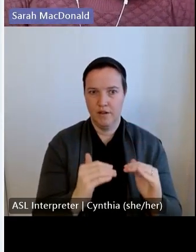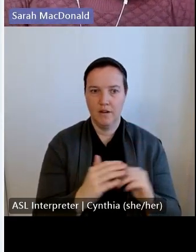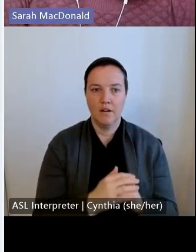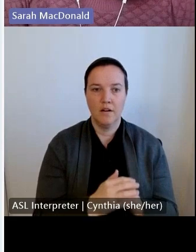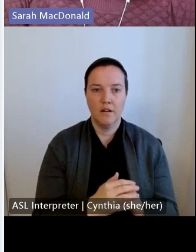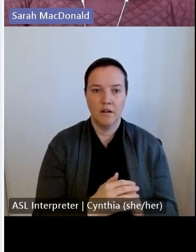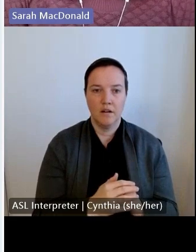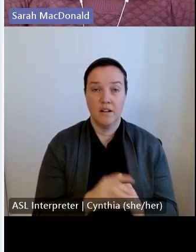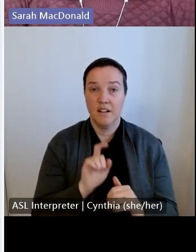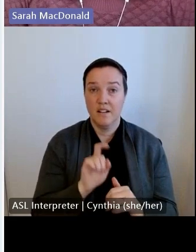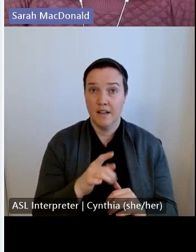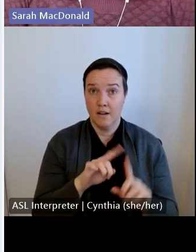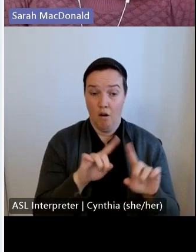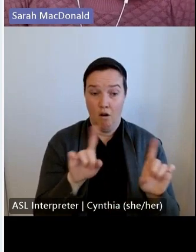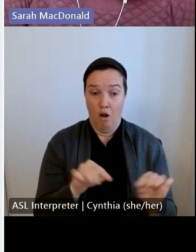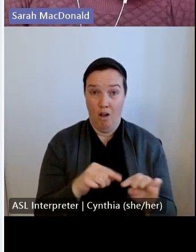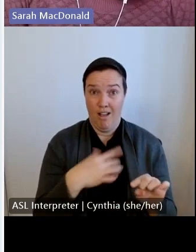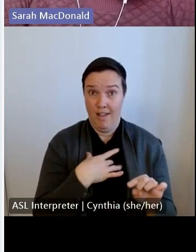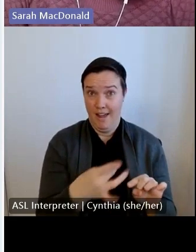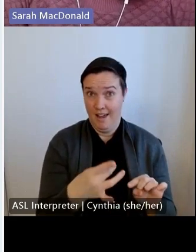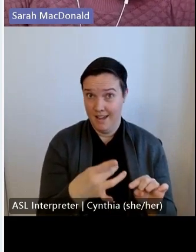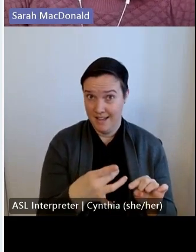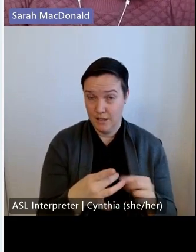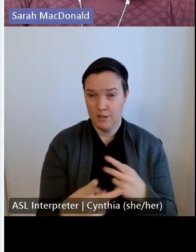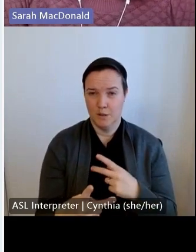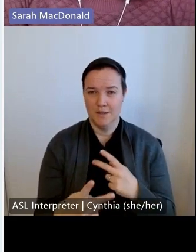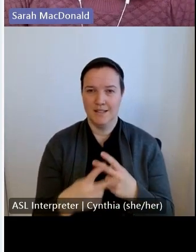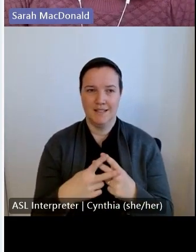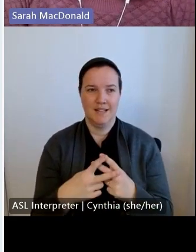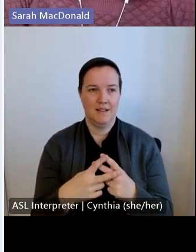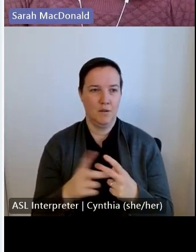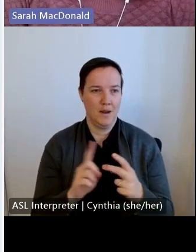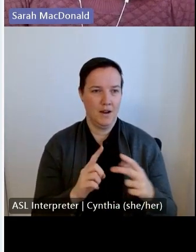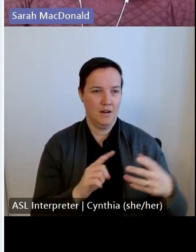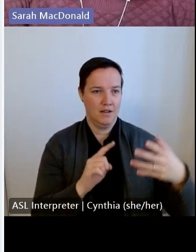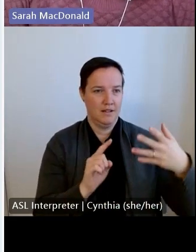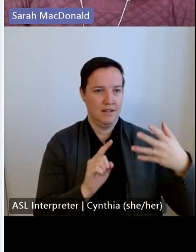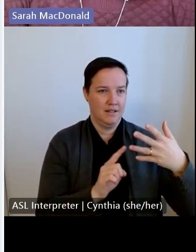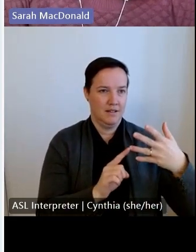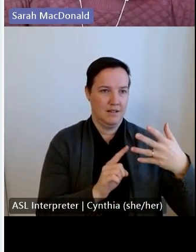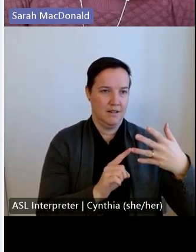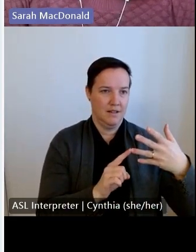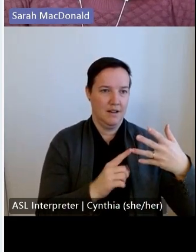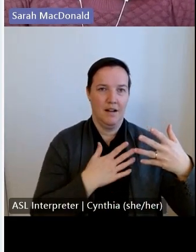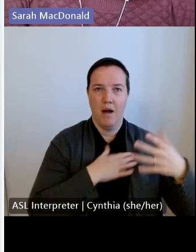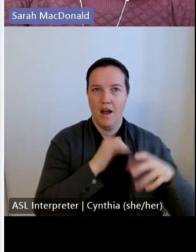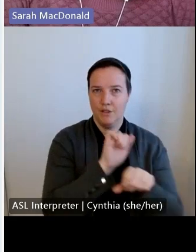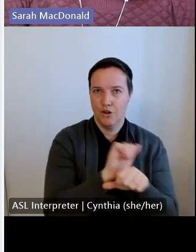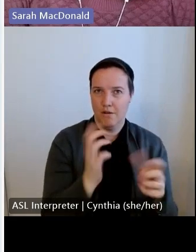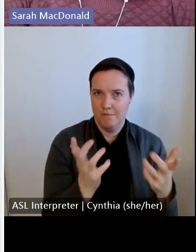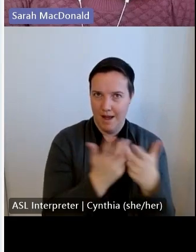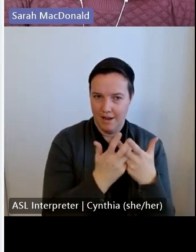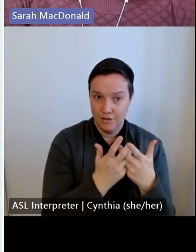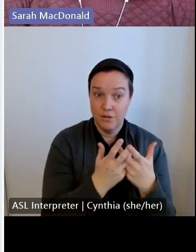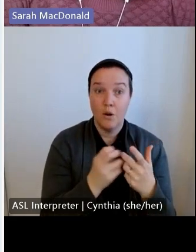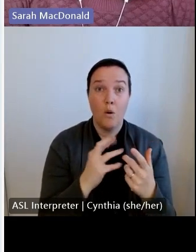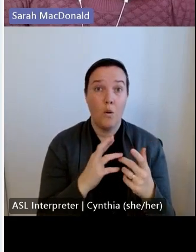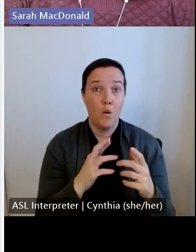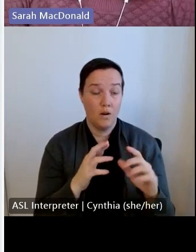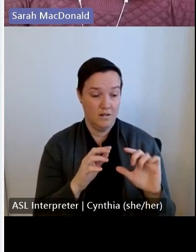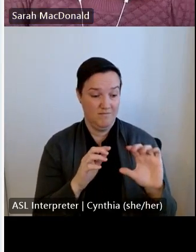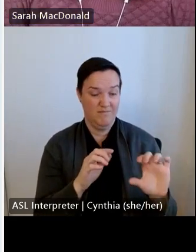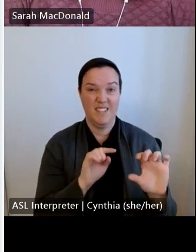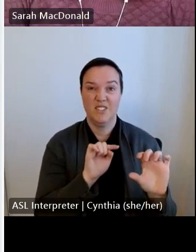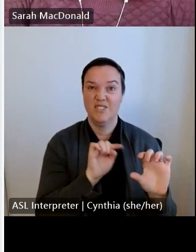job opportunity, which means it gets saved over in the My Job Matches. or I can hit Start an